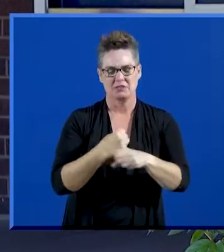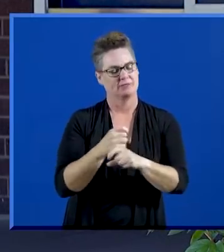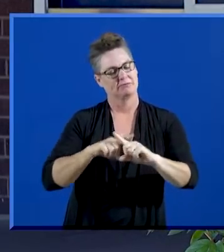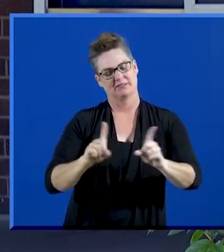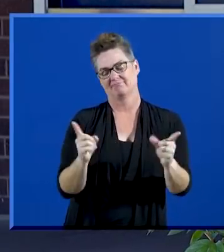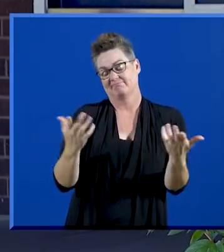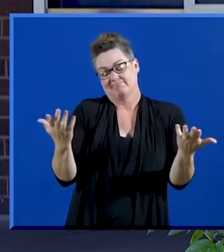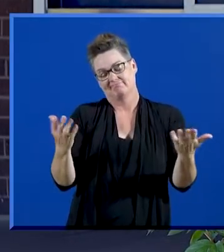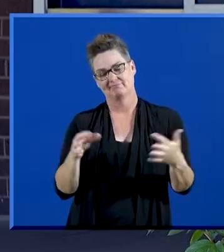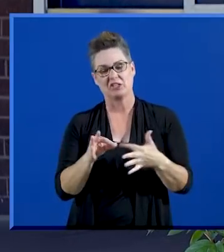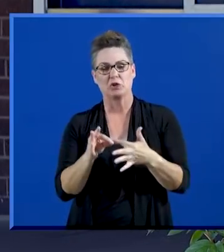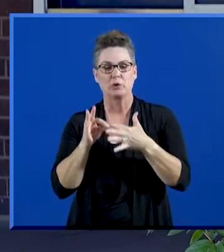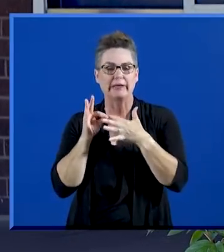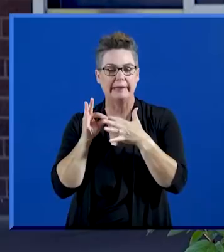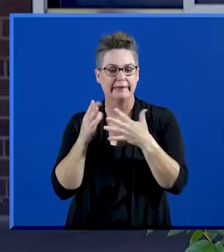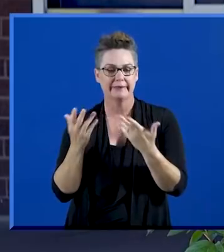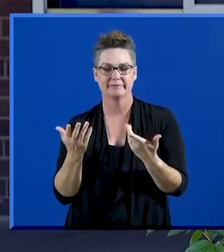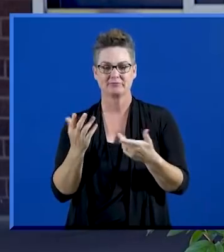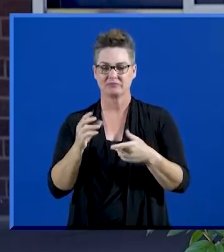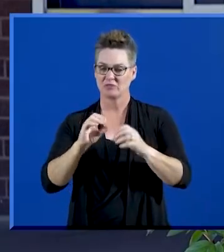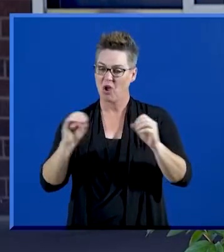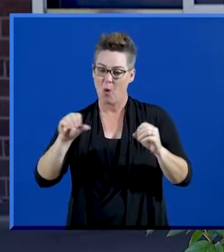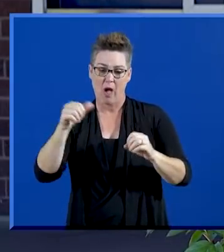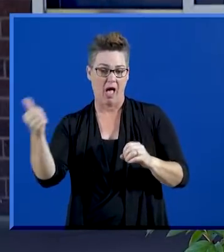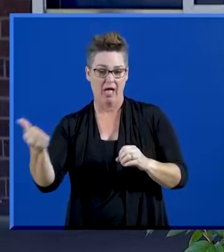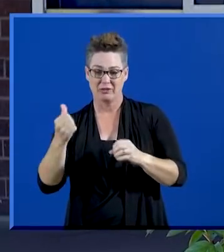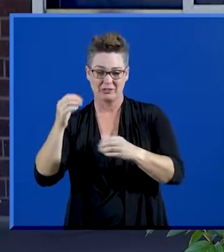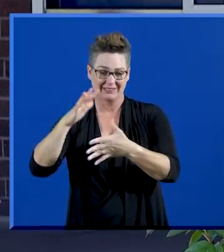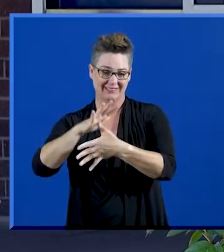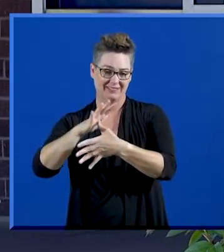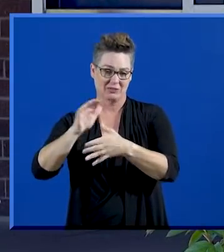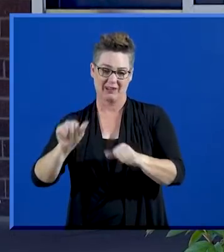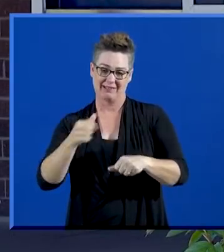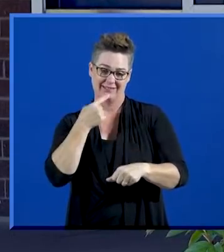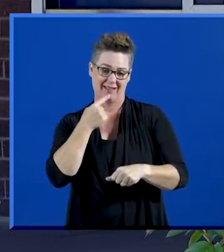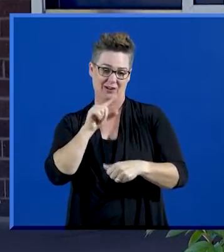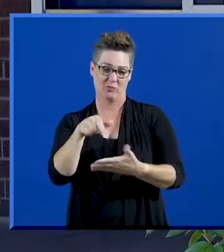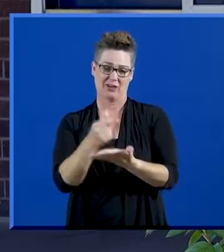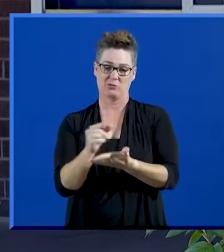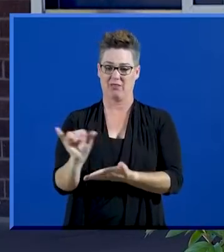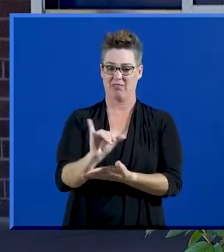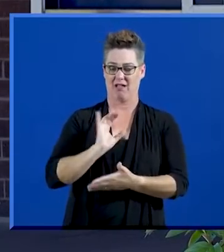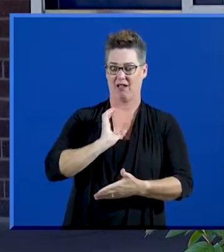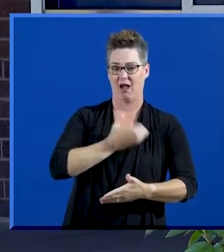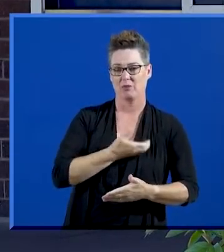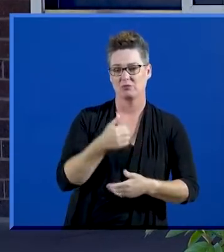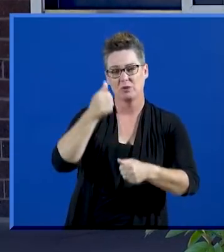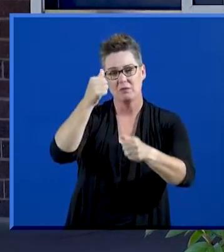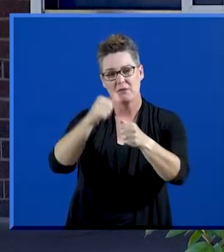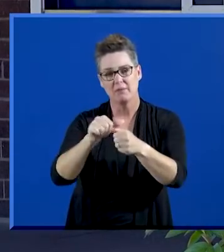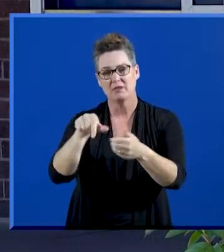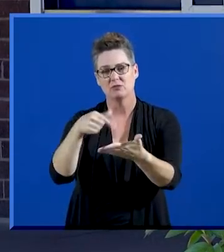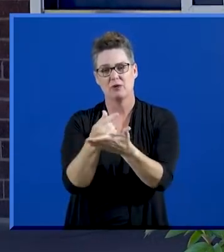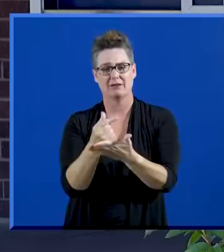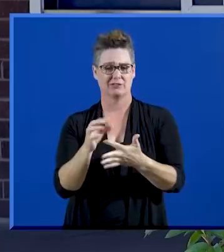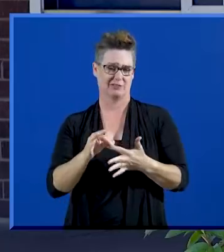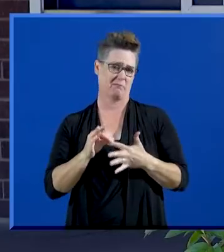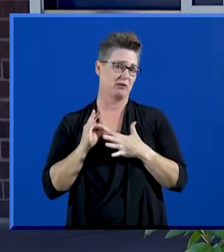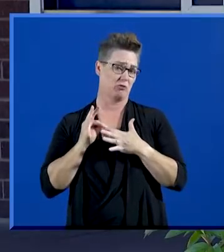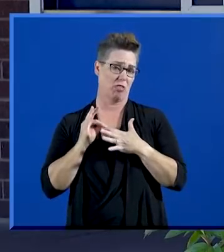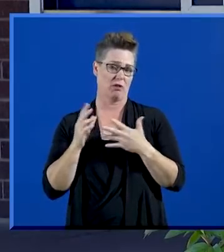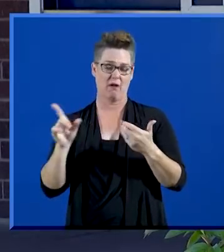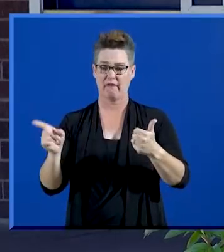campus freshman year, but is definitely unique, and no other year can say that they had a graduation quite like ours. We can remember